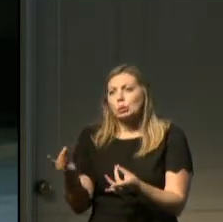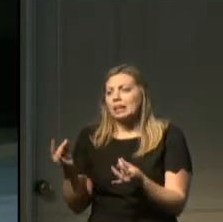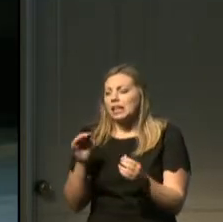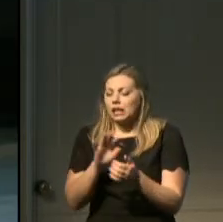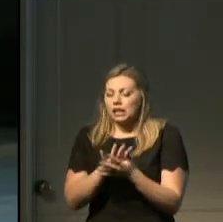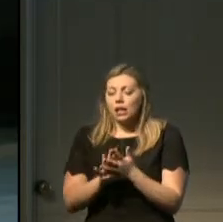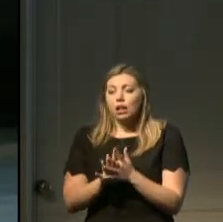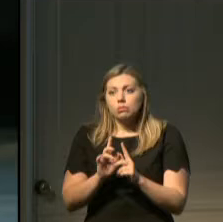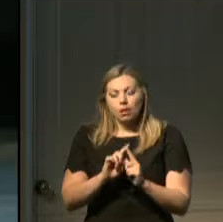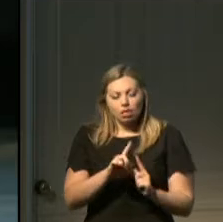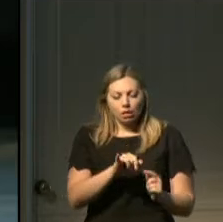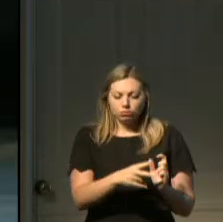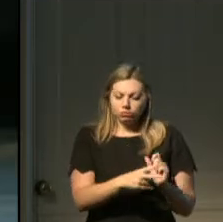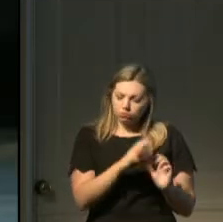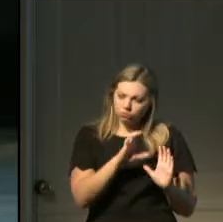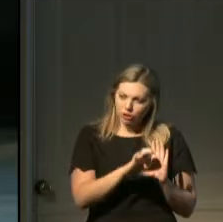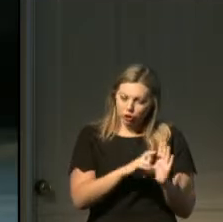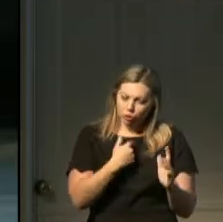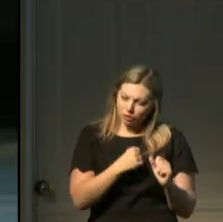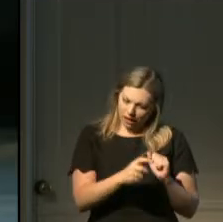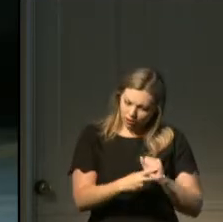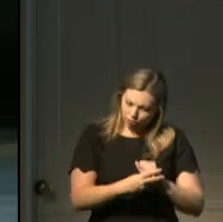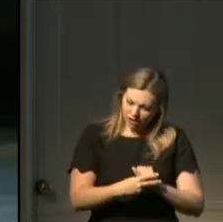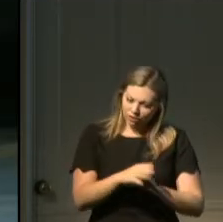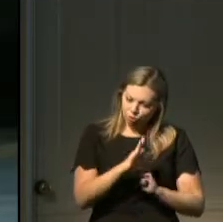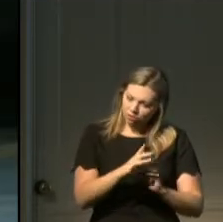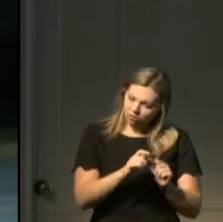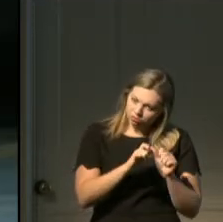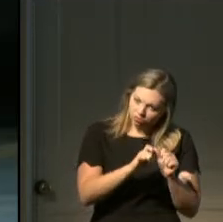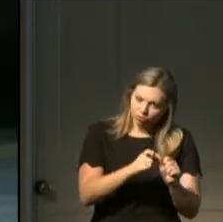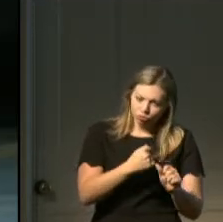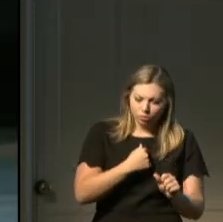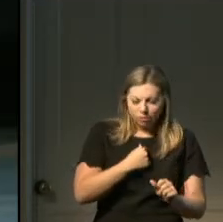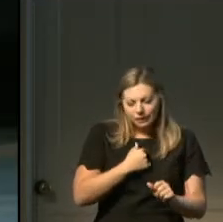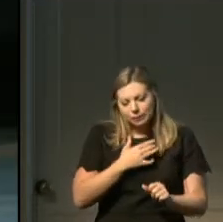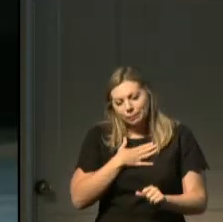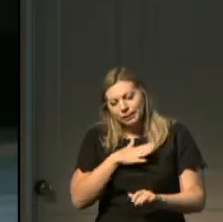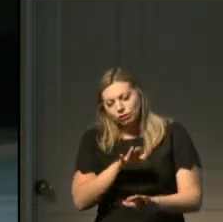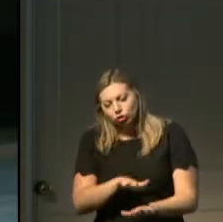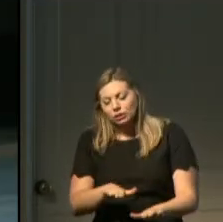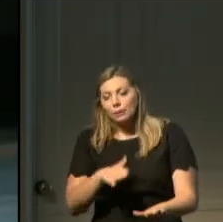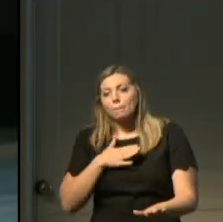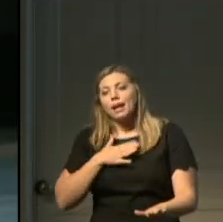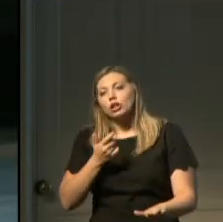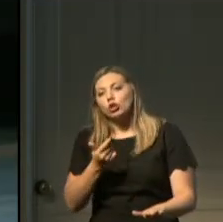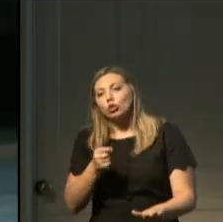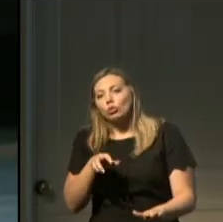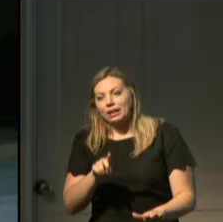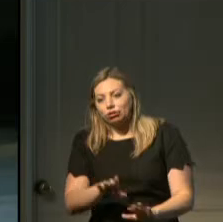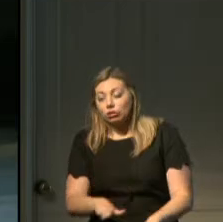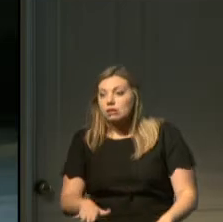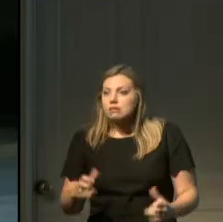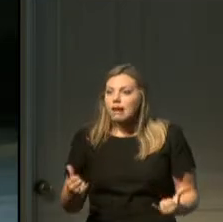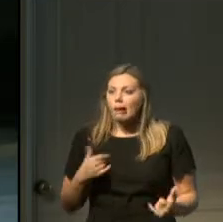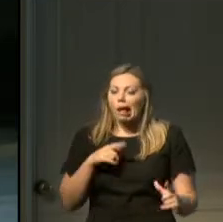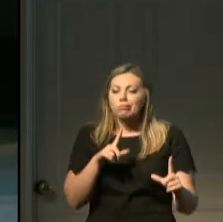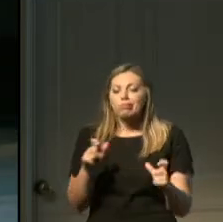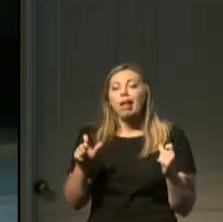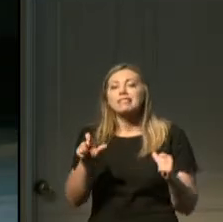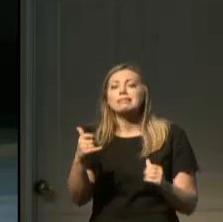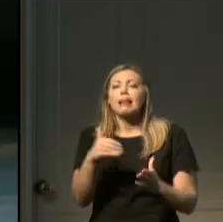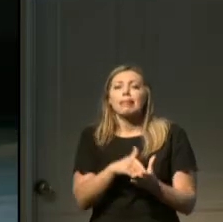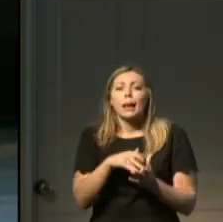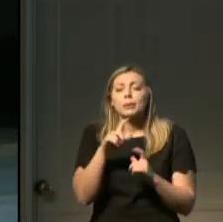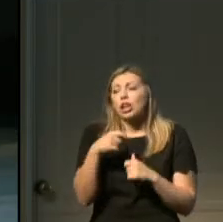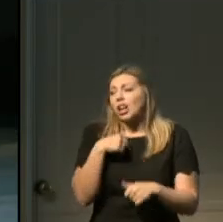but those pictures, if we could preserve them, will last for my children and my grandchildren. Now I take 10,000 pictures and I don't